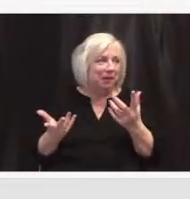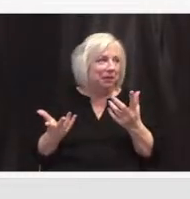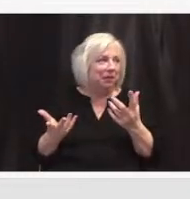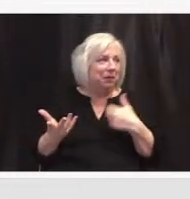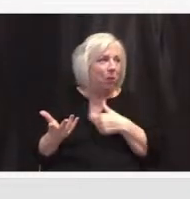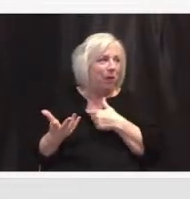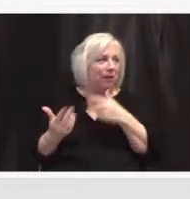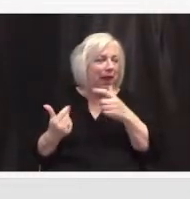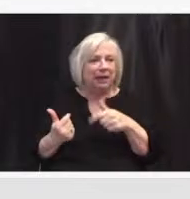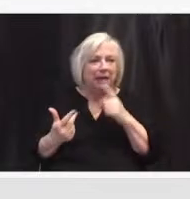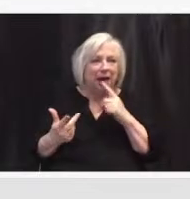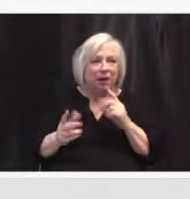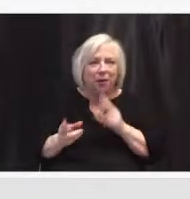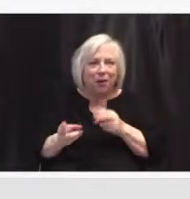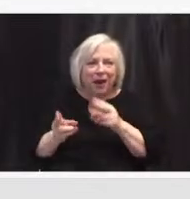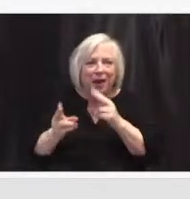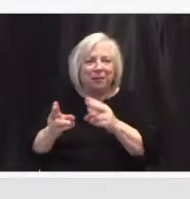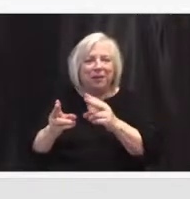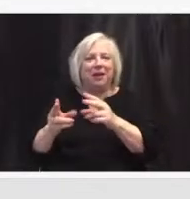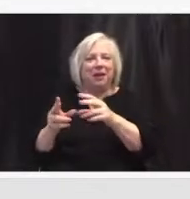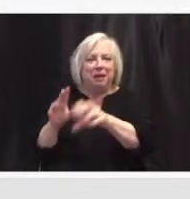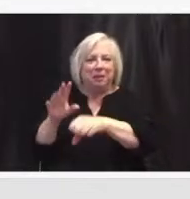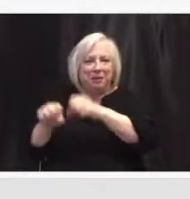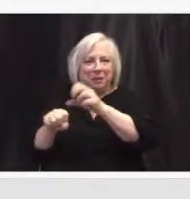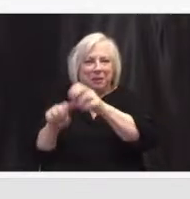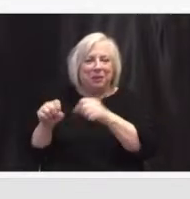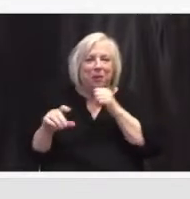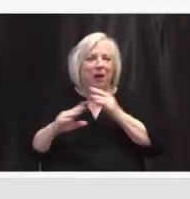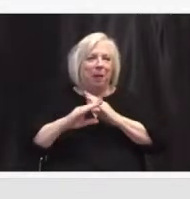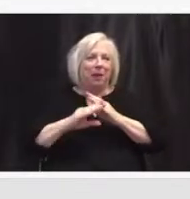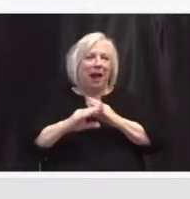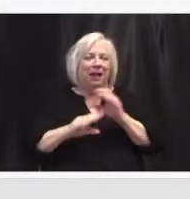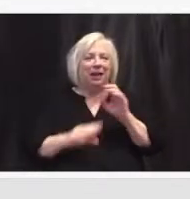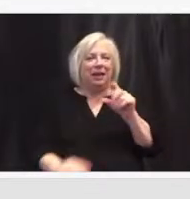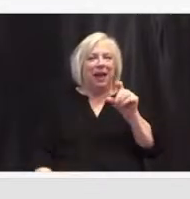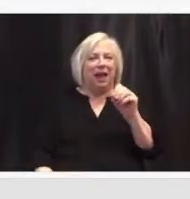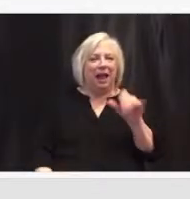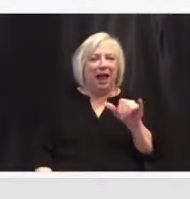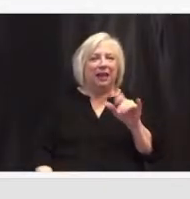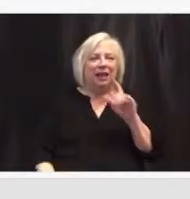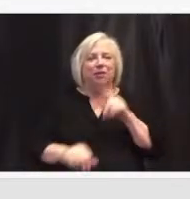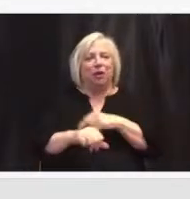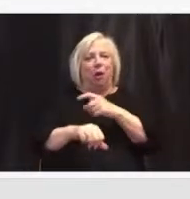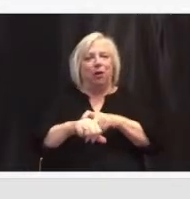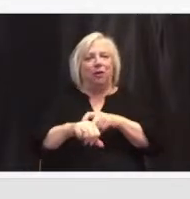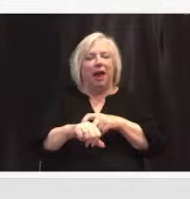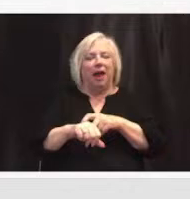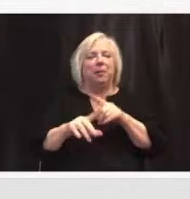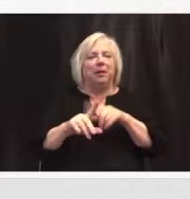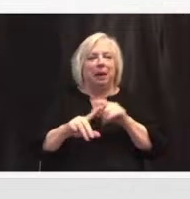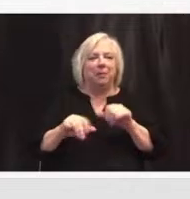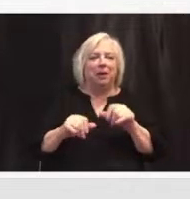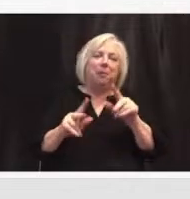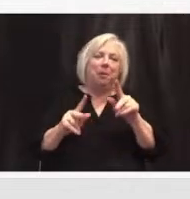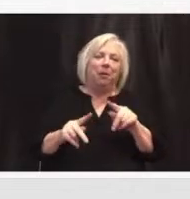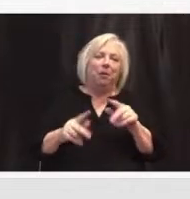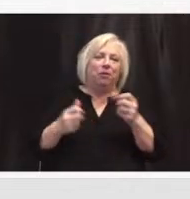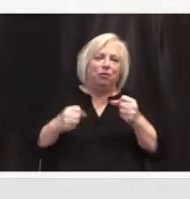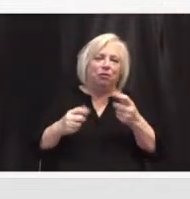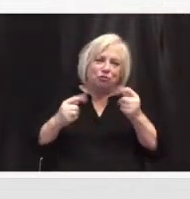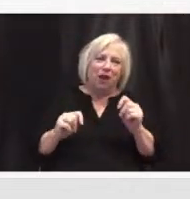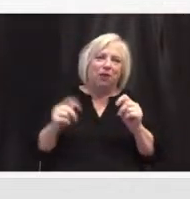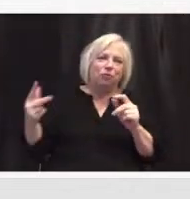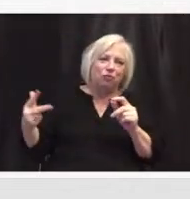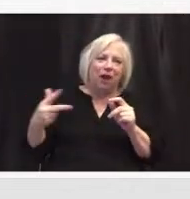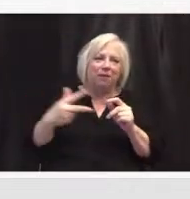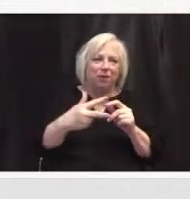we've had to kind of hurry up and get things out of there so we're not blocking the alley super long while somebody's coming through. But I think that's, again,